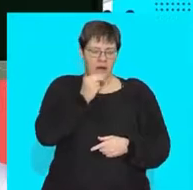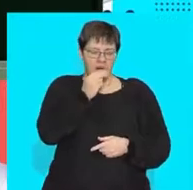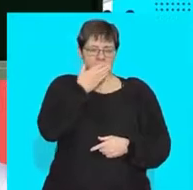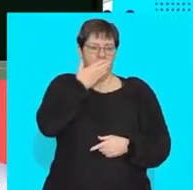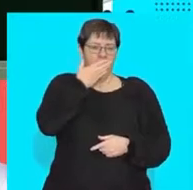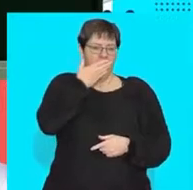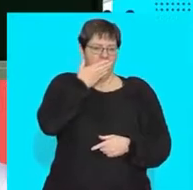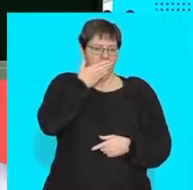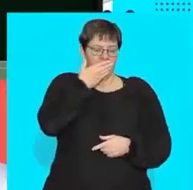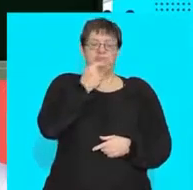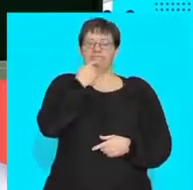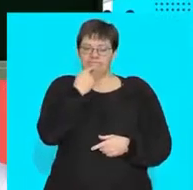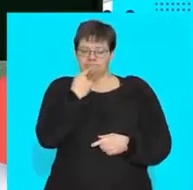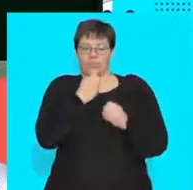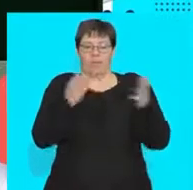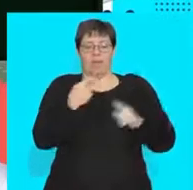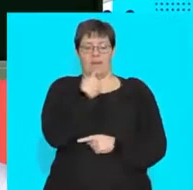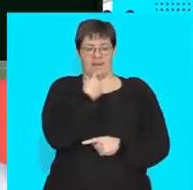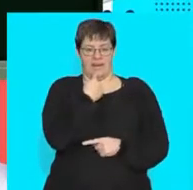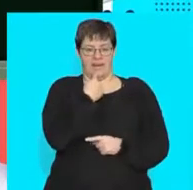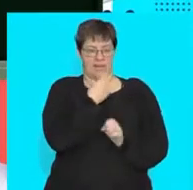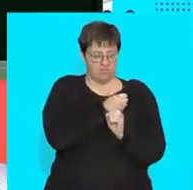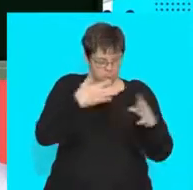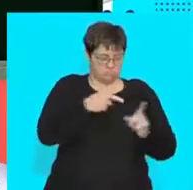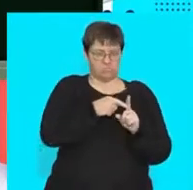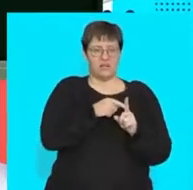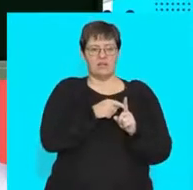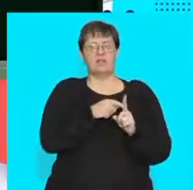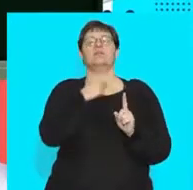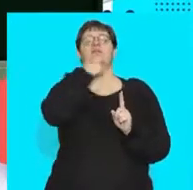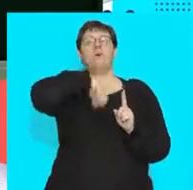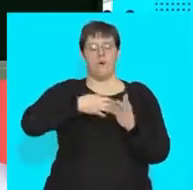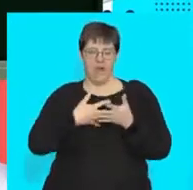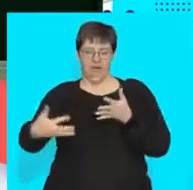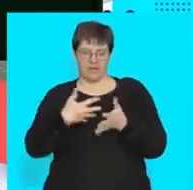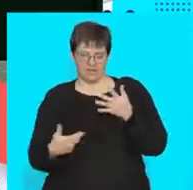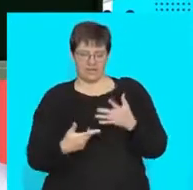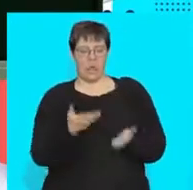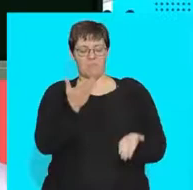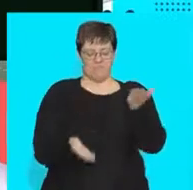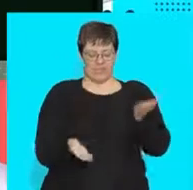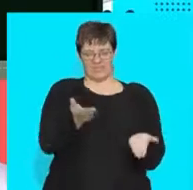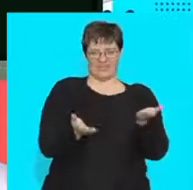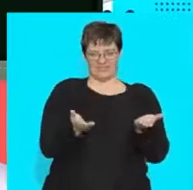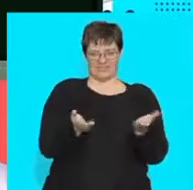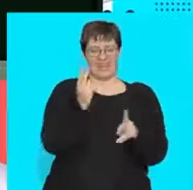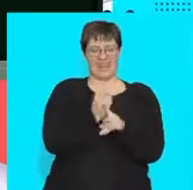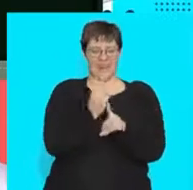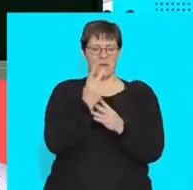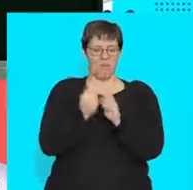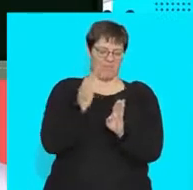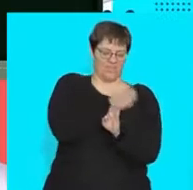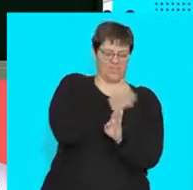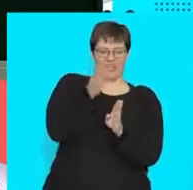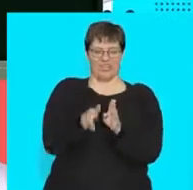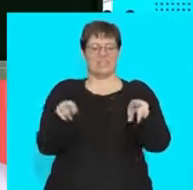like this, you open up your eustachian tube here, right? Air can flow out. The pressure can be equalized